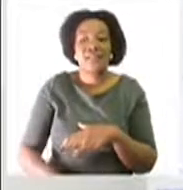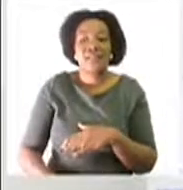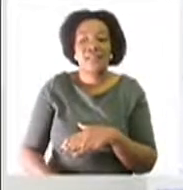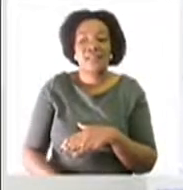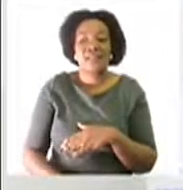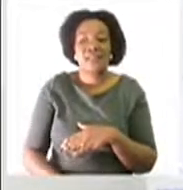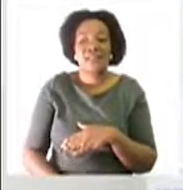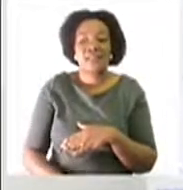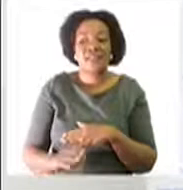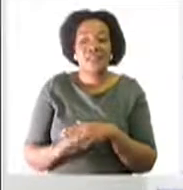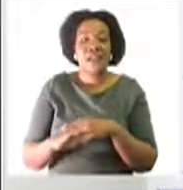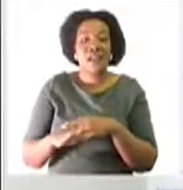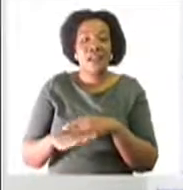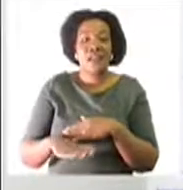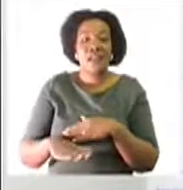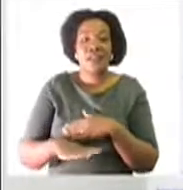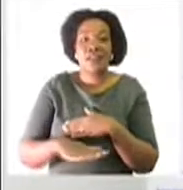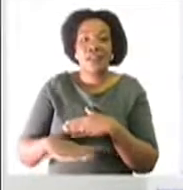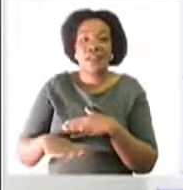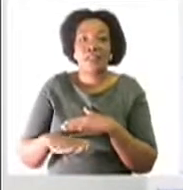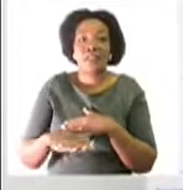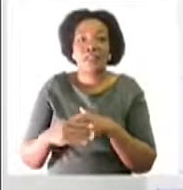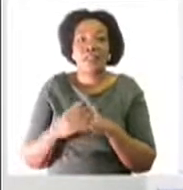ground. Let me have another one.